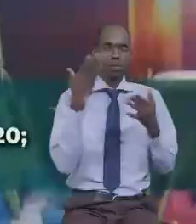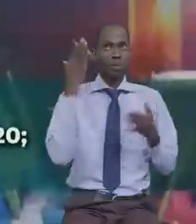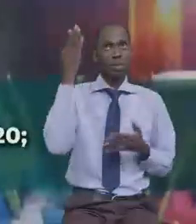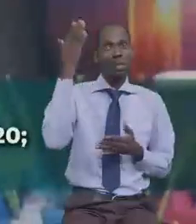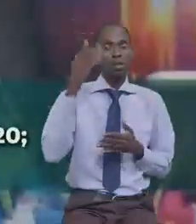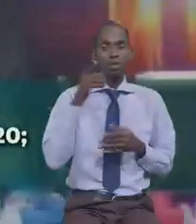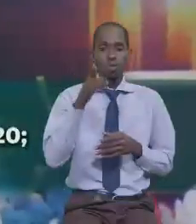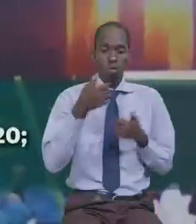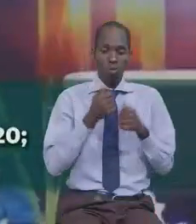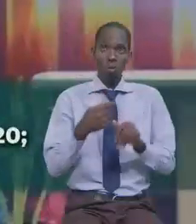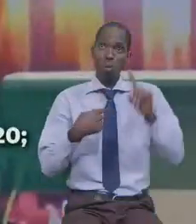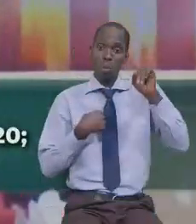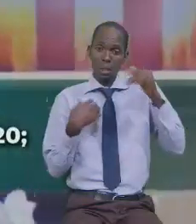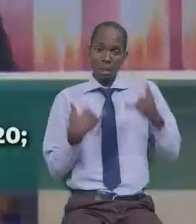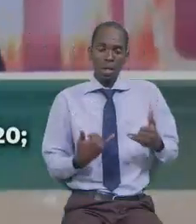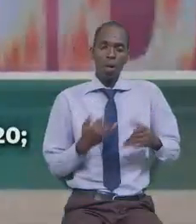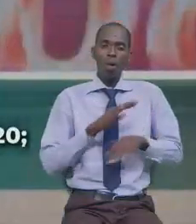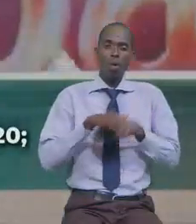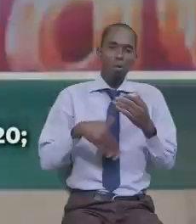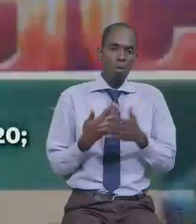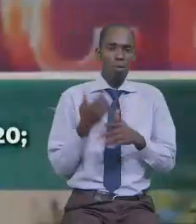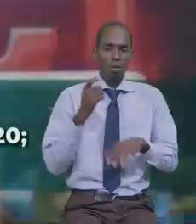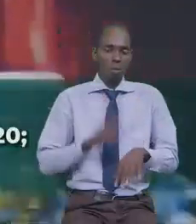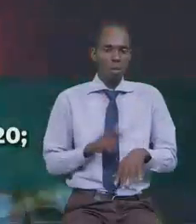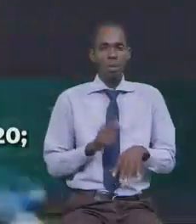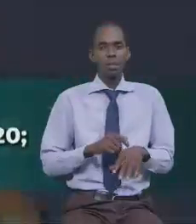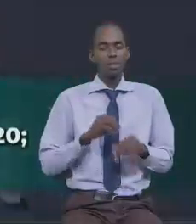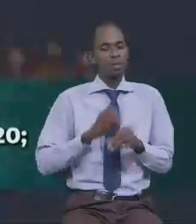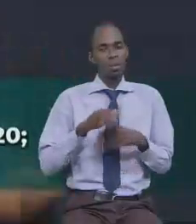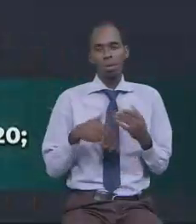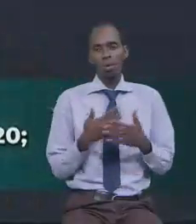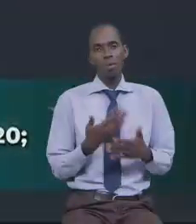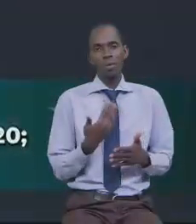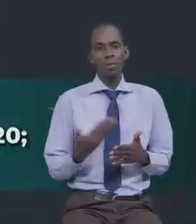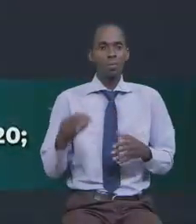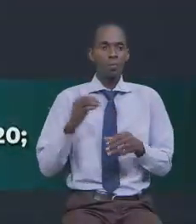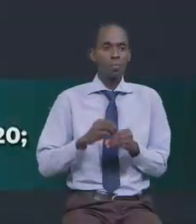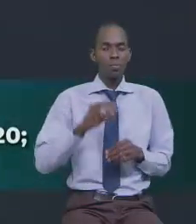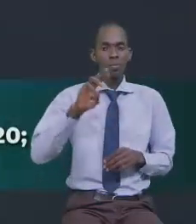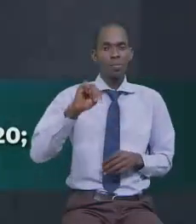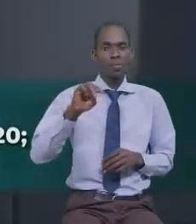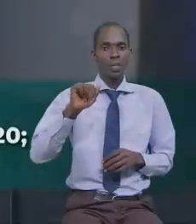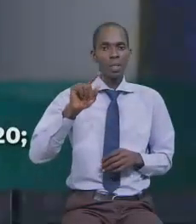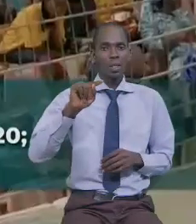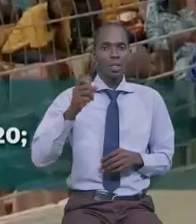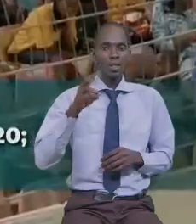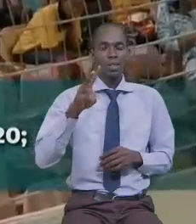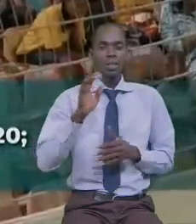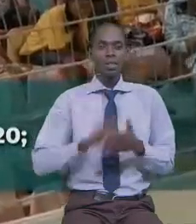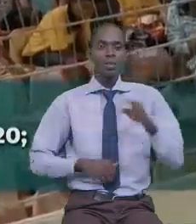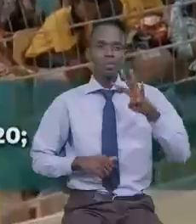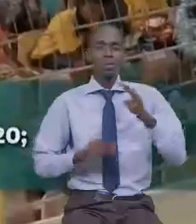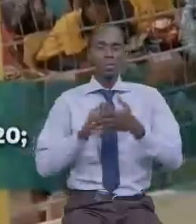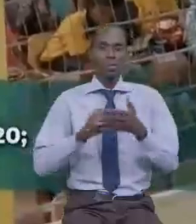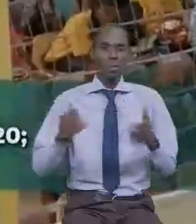all times in all things. In Matthew chapter 4 verse 19. Matthew chapter 4 verse 19. And